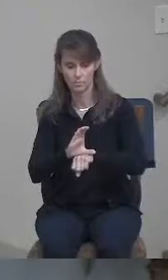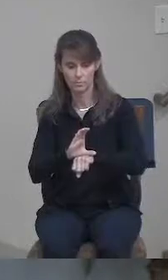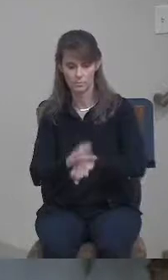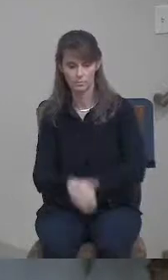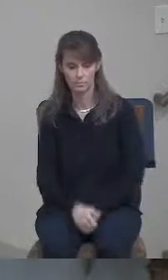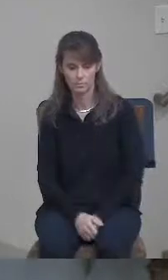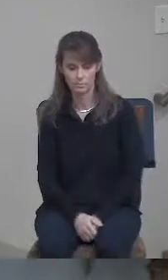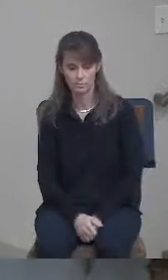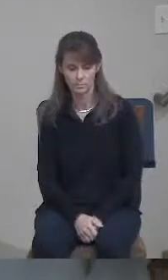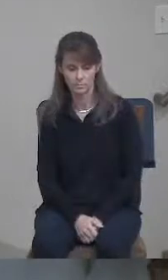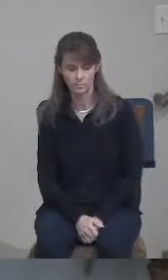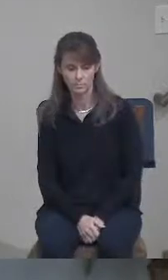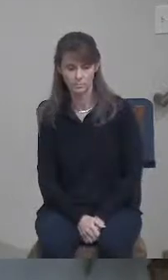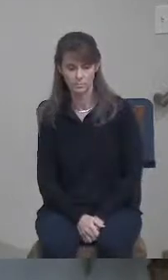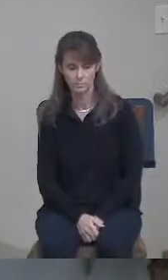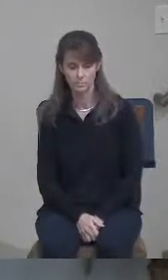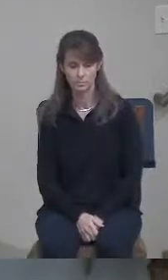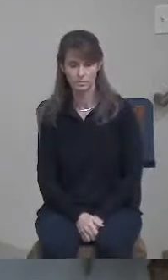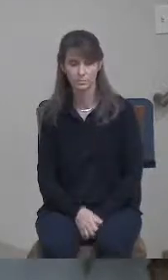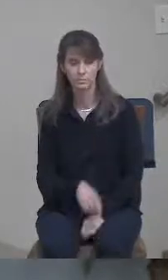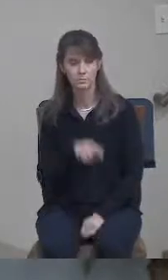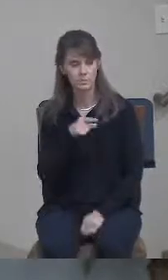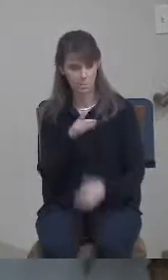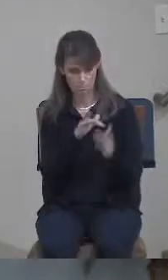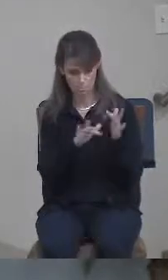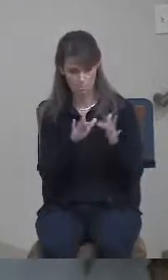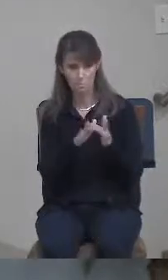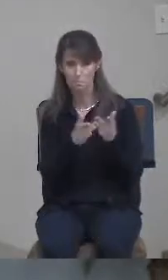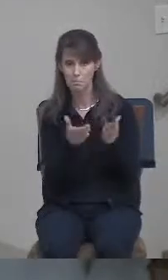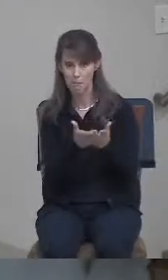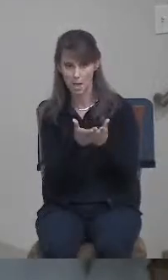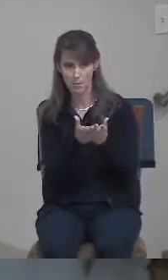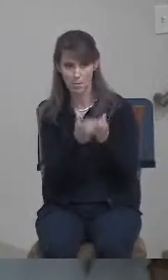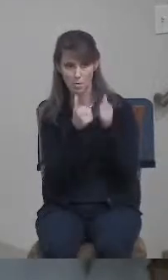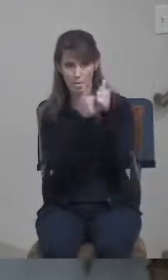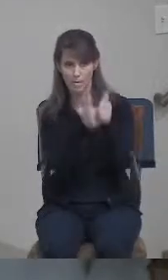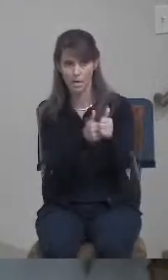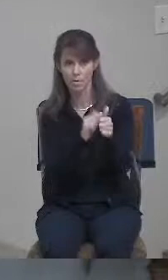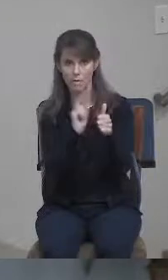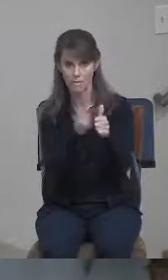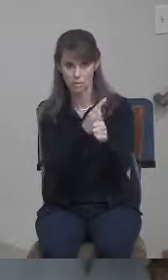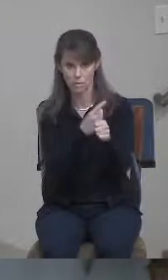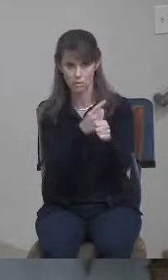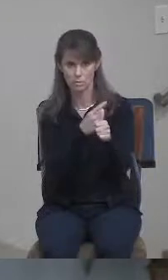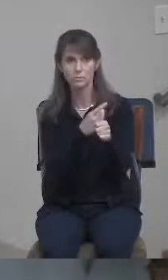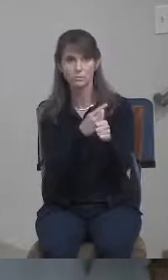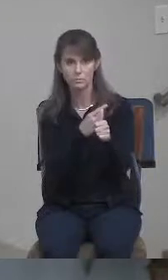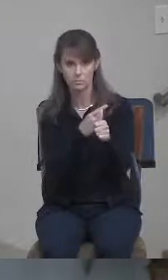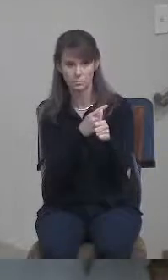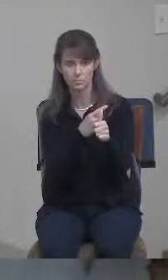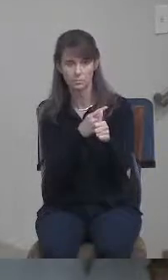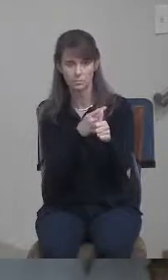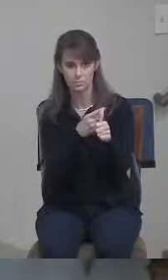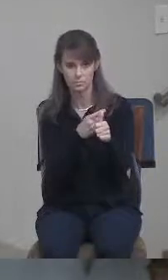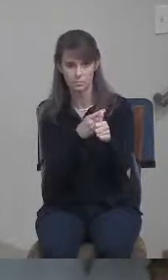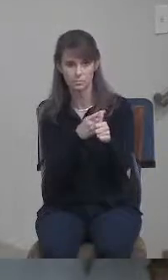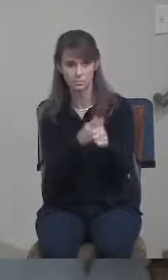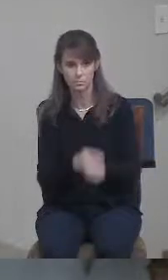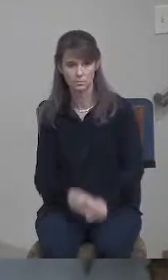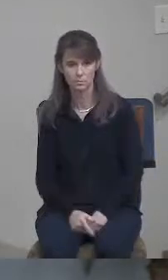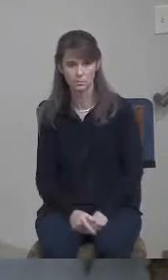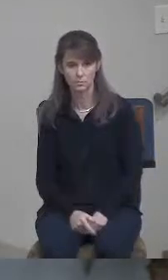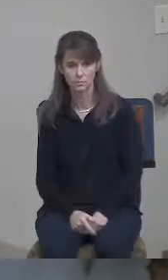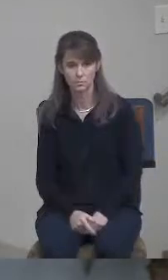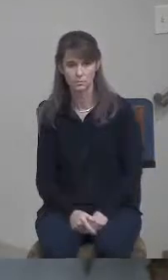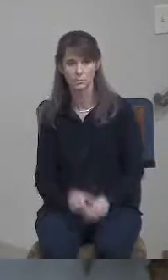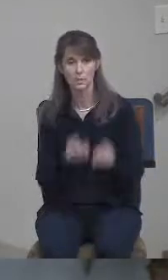Haggard had said, "Brethren, this is a sufficient rule," following the Bible, first of all, and practice. By it, we are told that disciples were